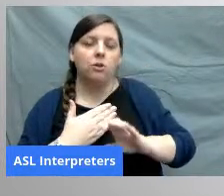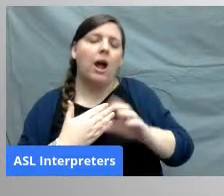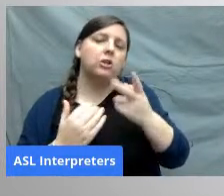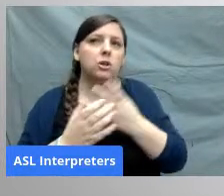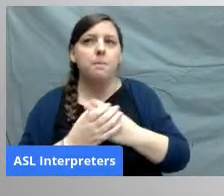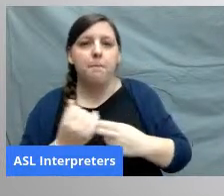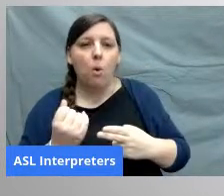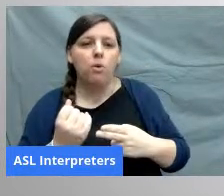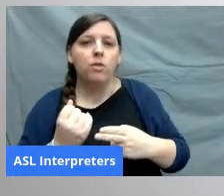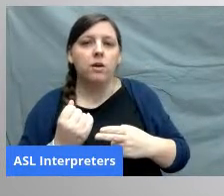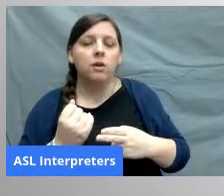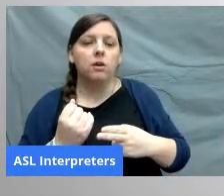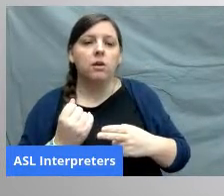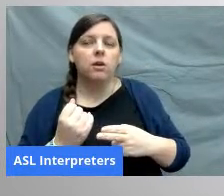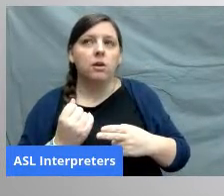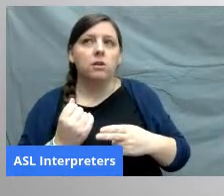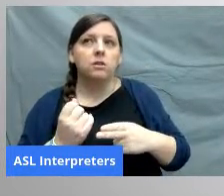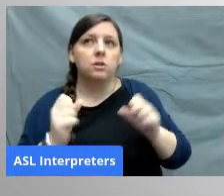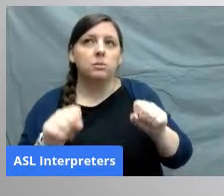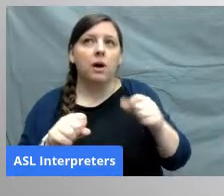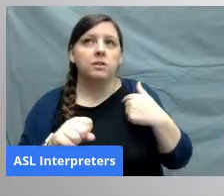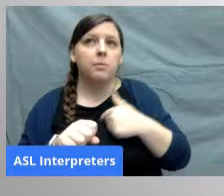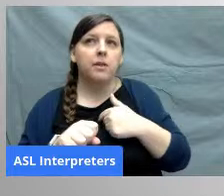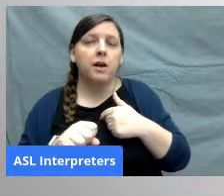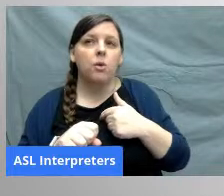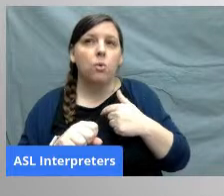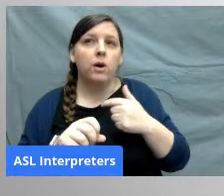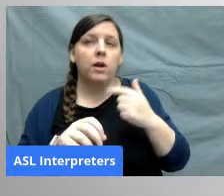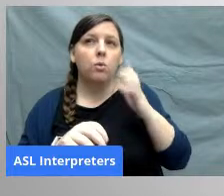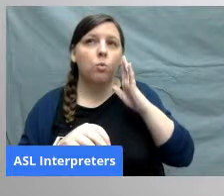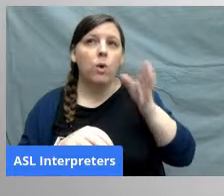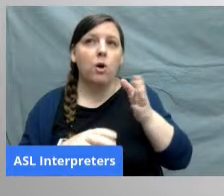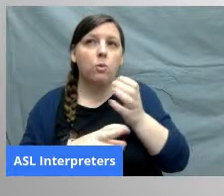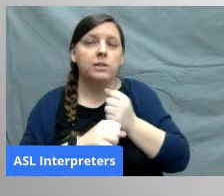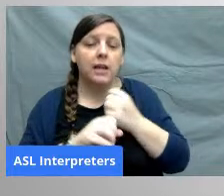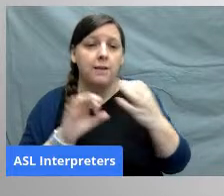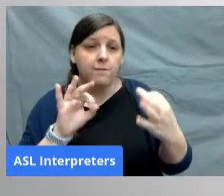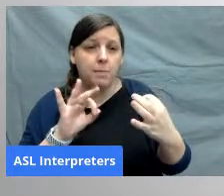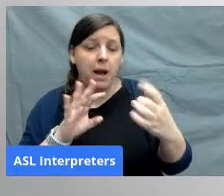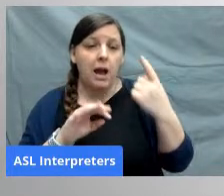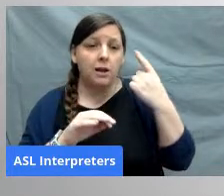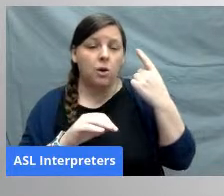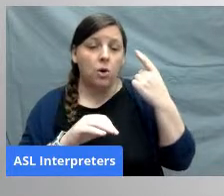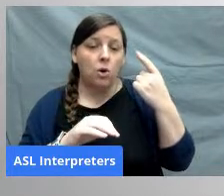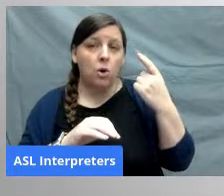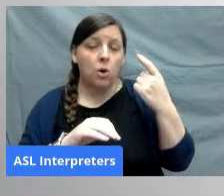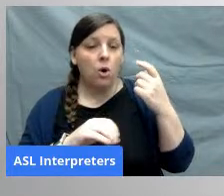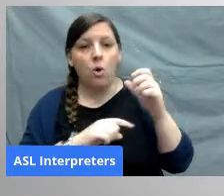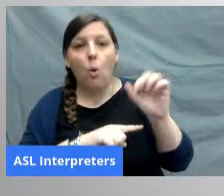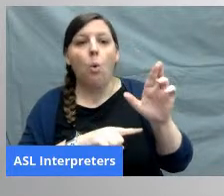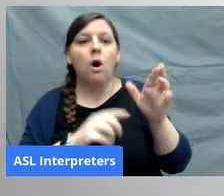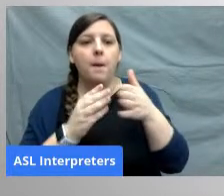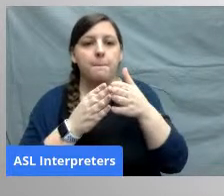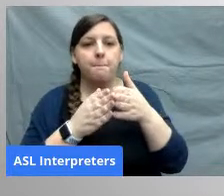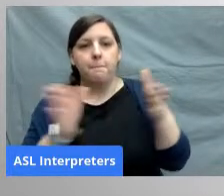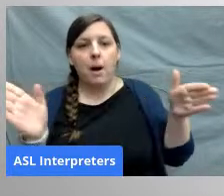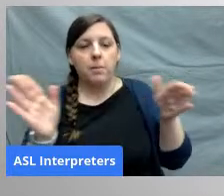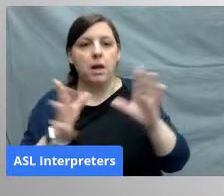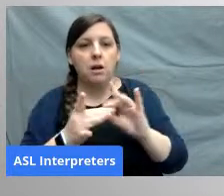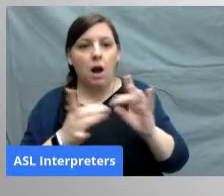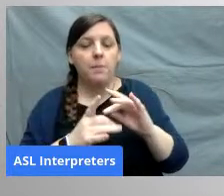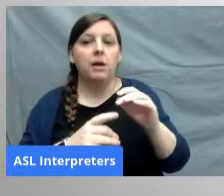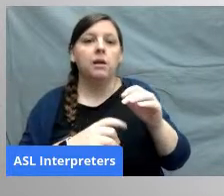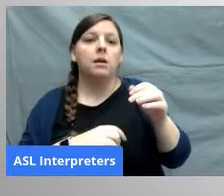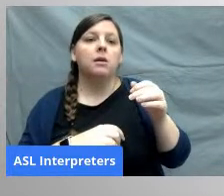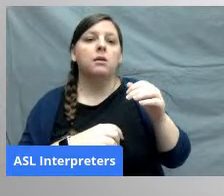these. And so it's possible that we may receive some feedback or public comment, but any of the questions that you already